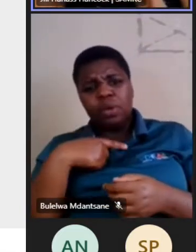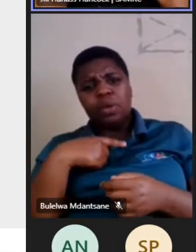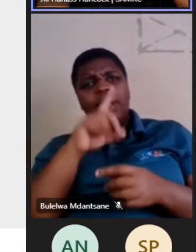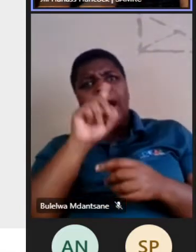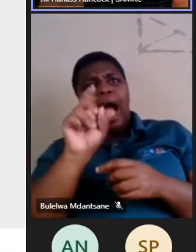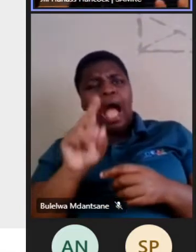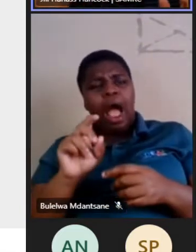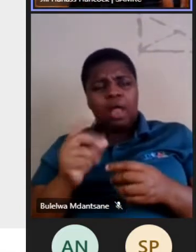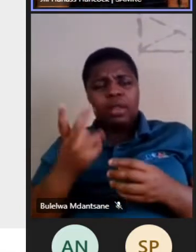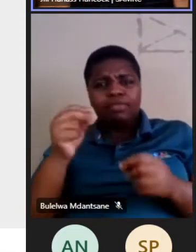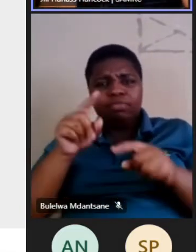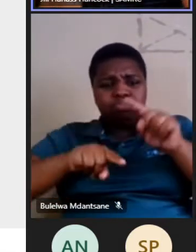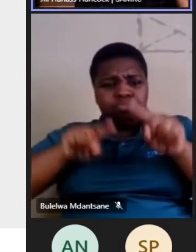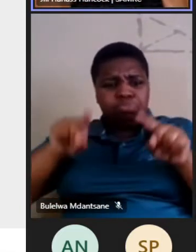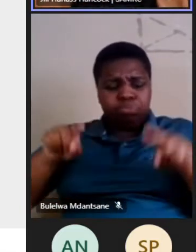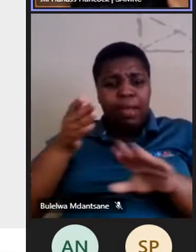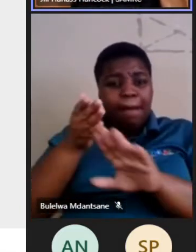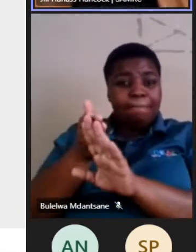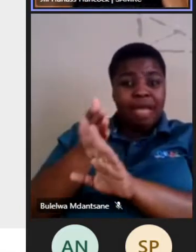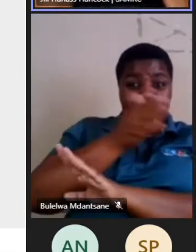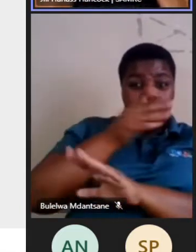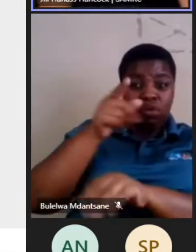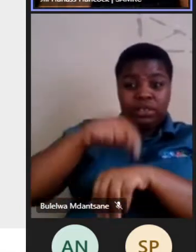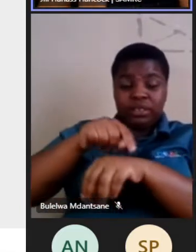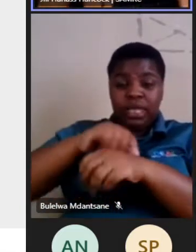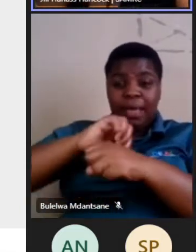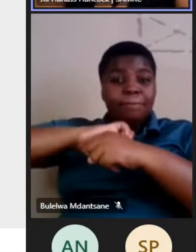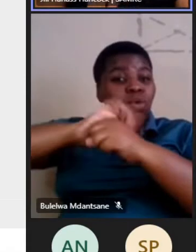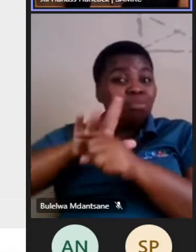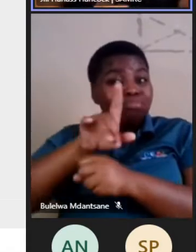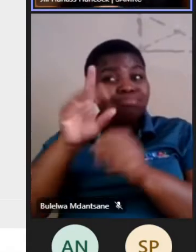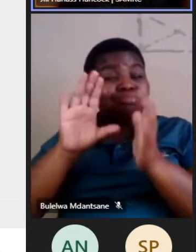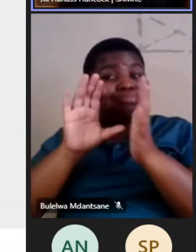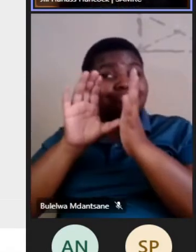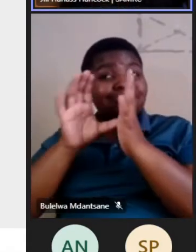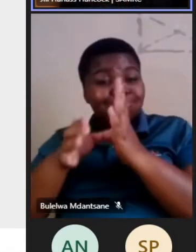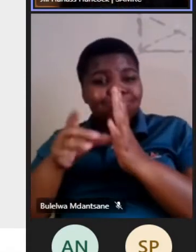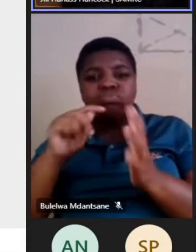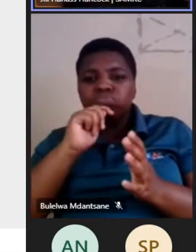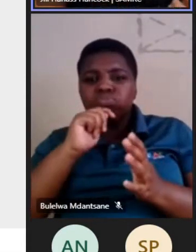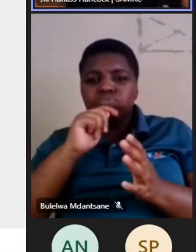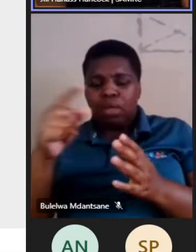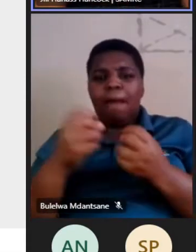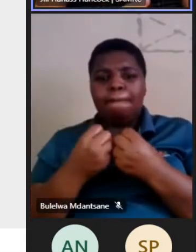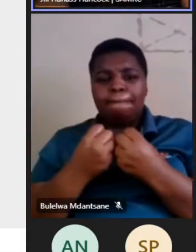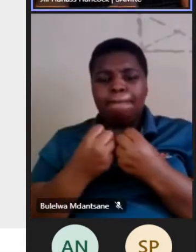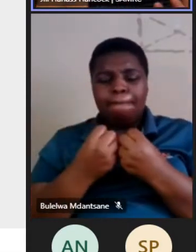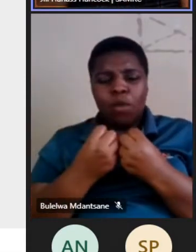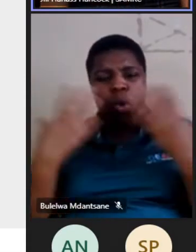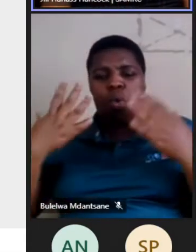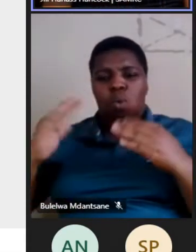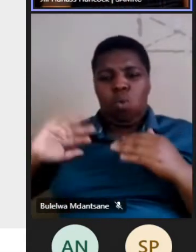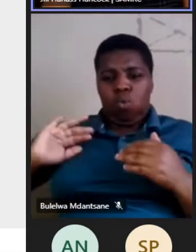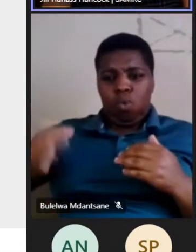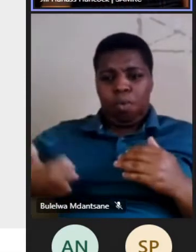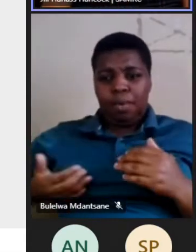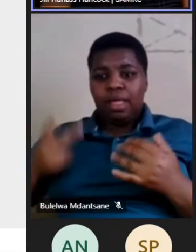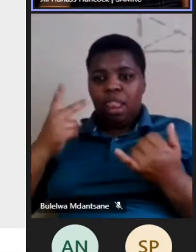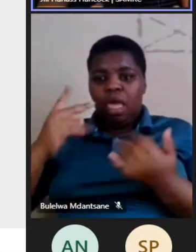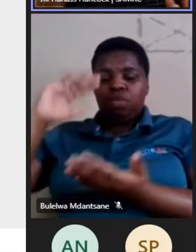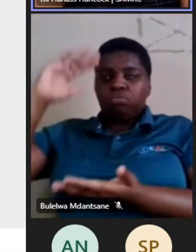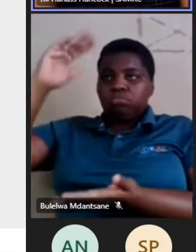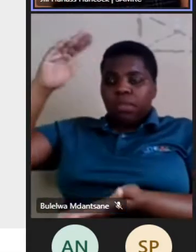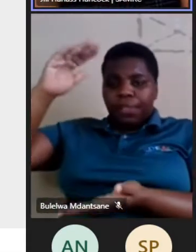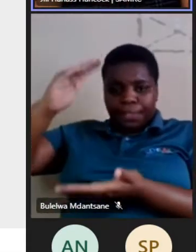again, before the lockdown, women with disabilities access that less than women without. And then there's a drop at interview